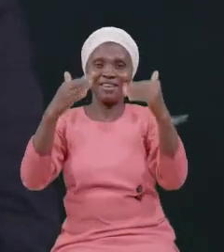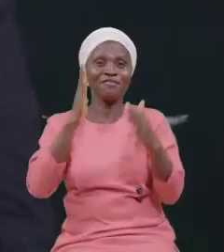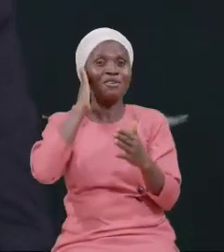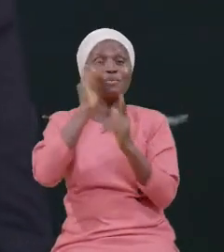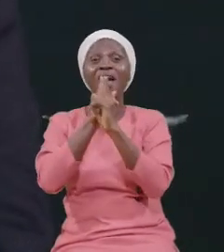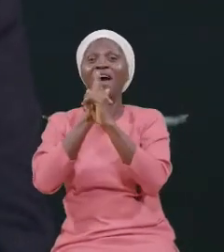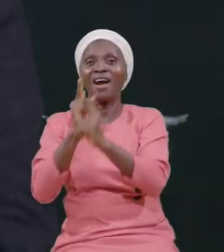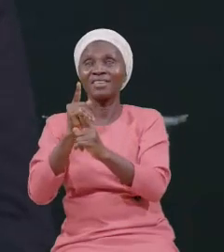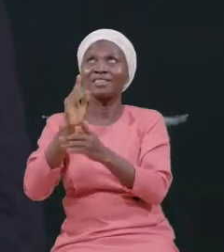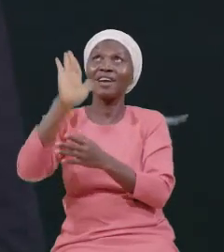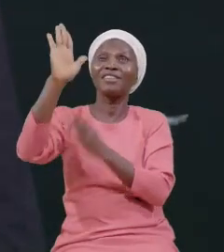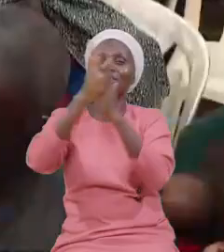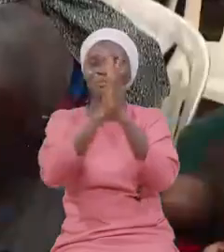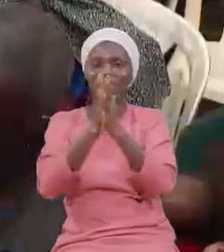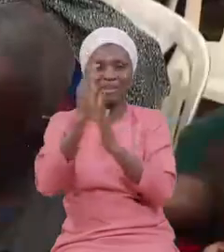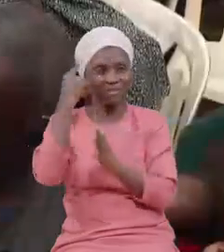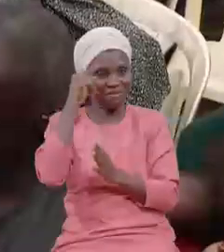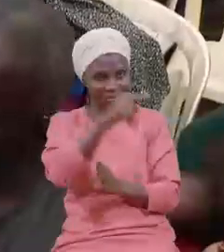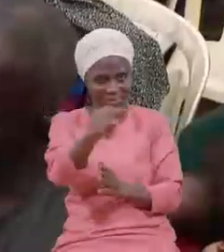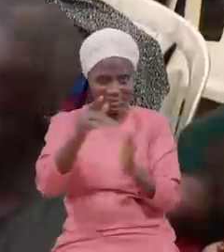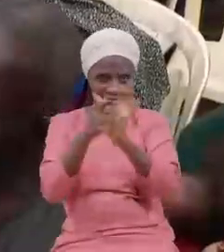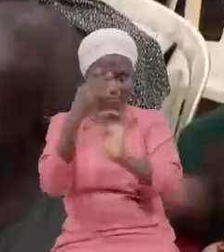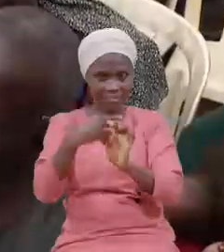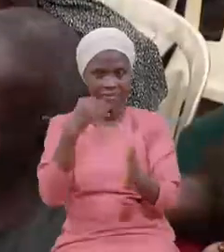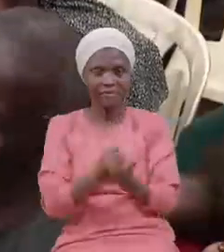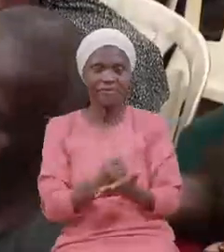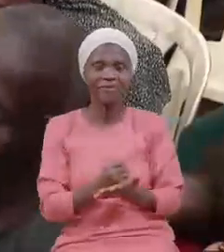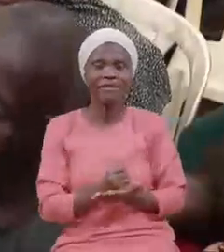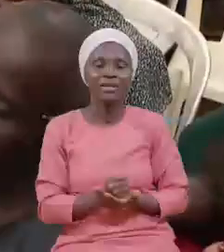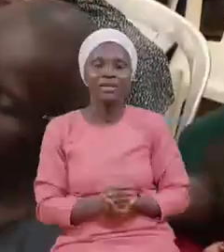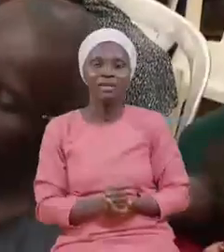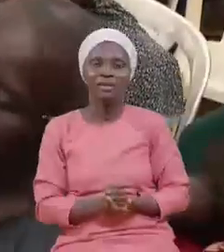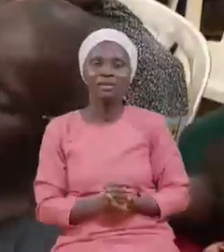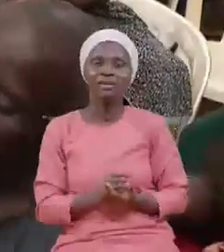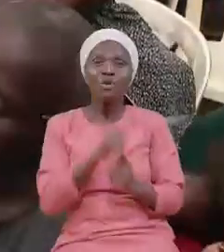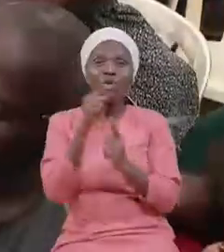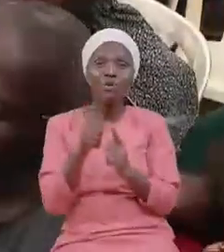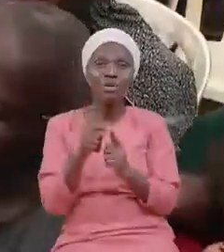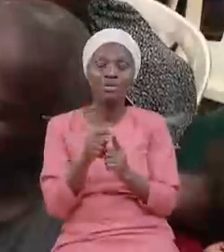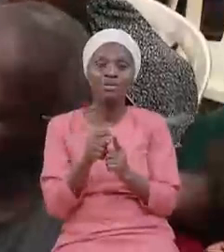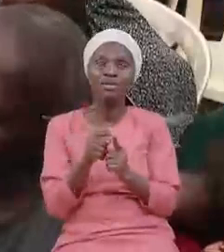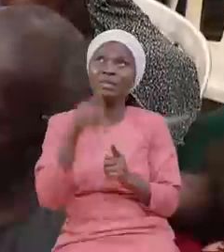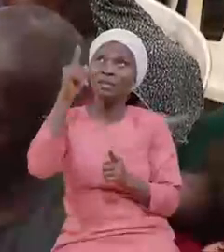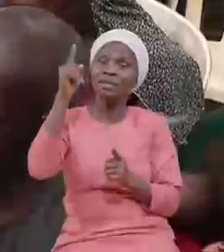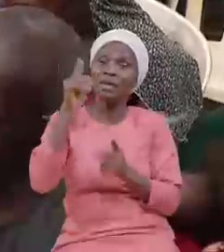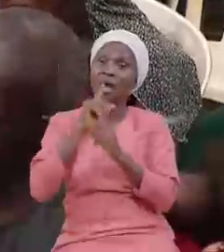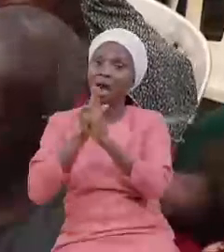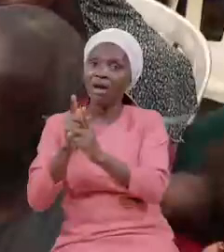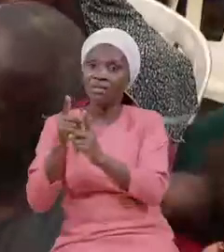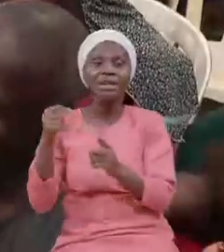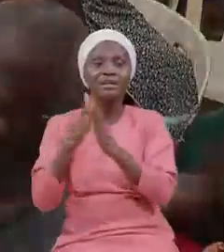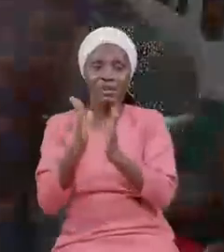his prayer concerning you. When he answers the prayer, what happens? Look at